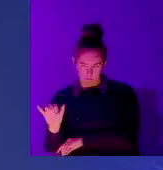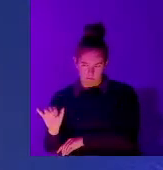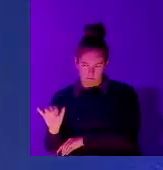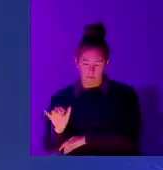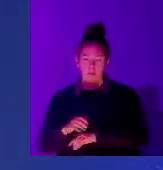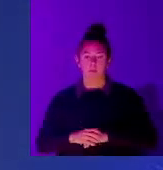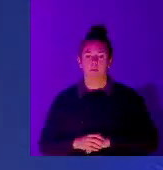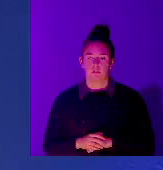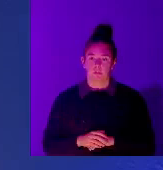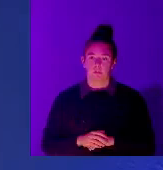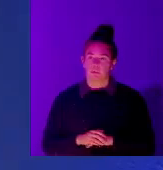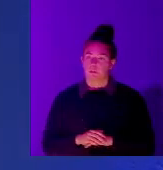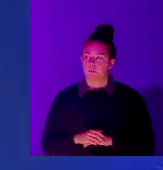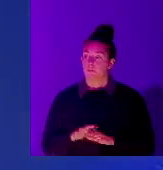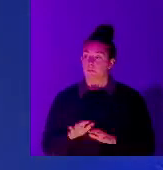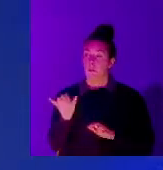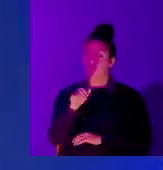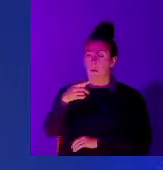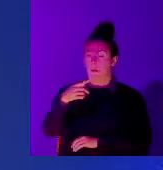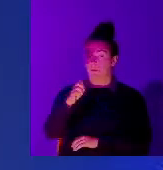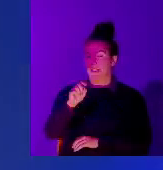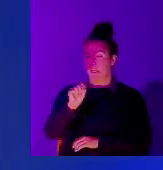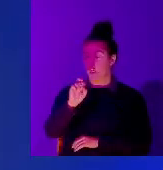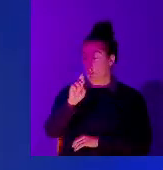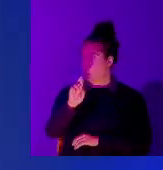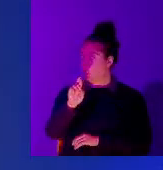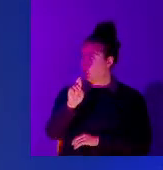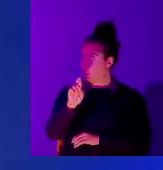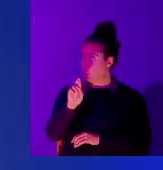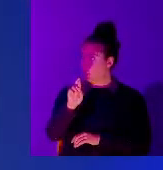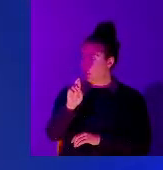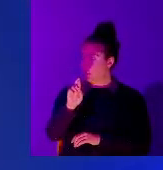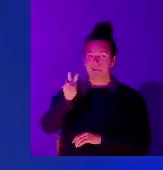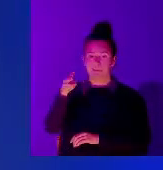Peter reminds and admonishes in 2 Peter 2:1